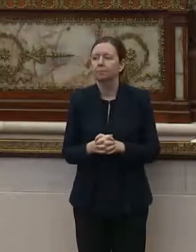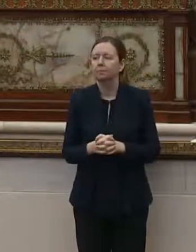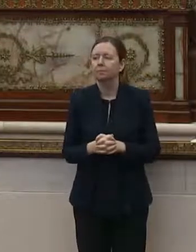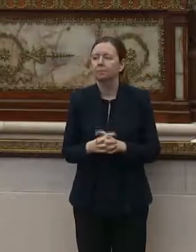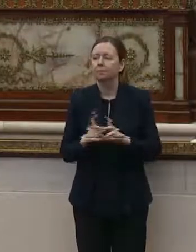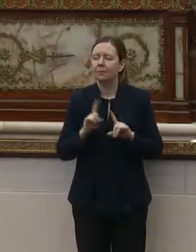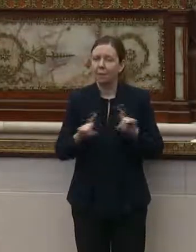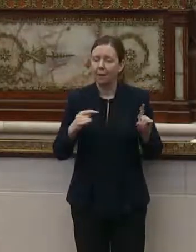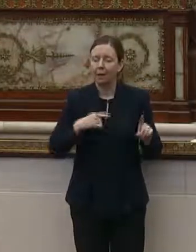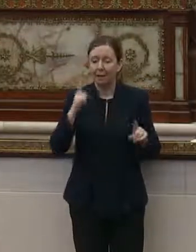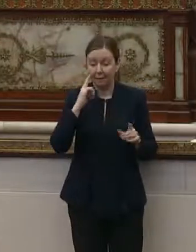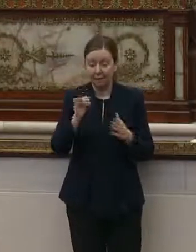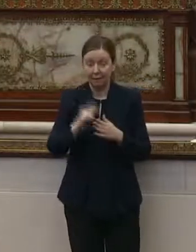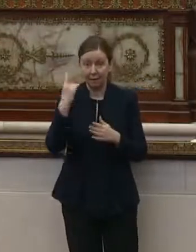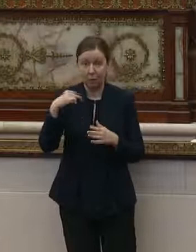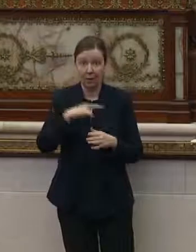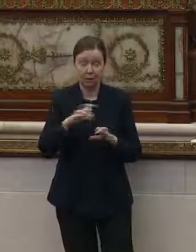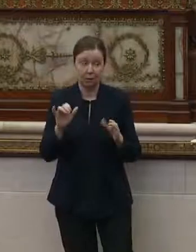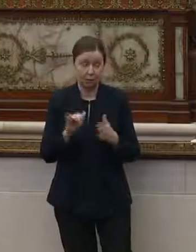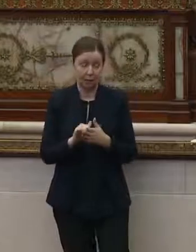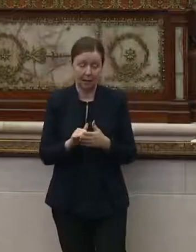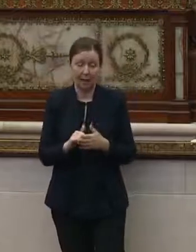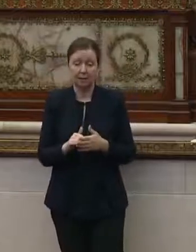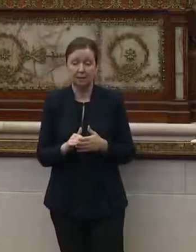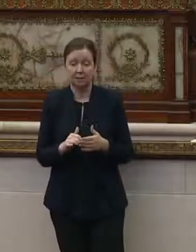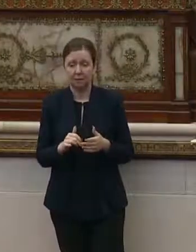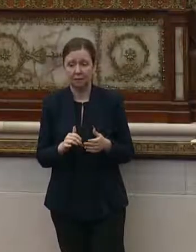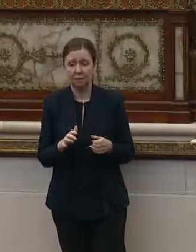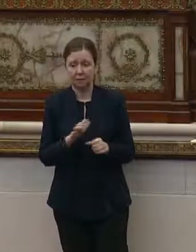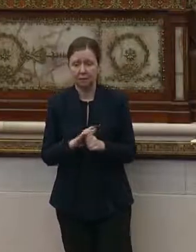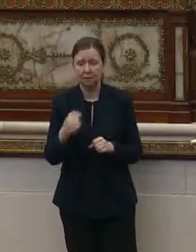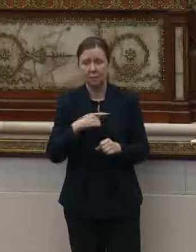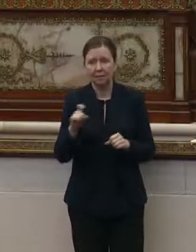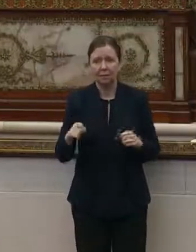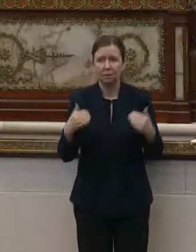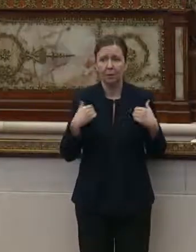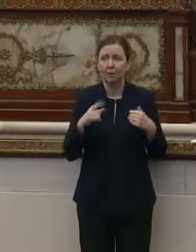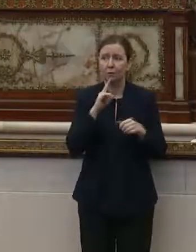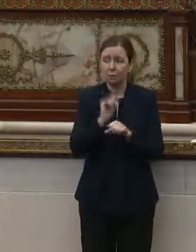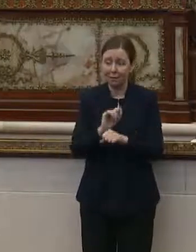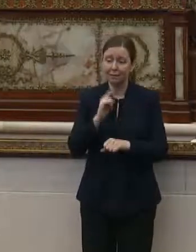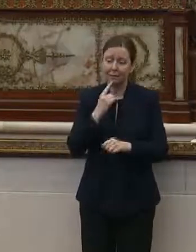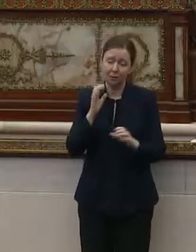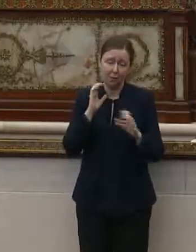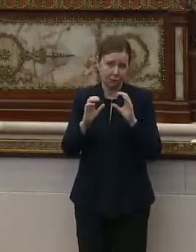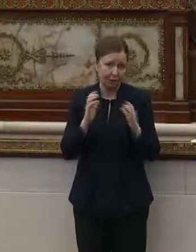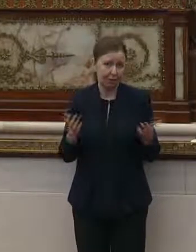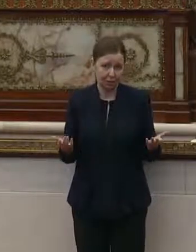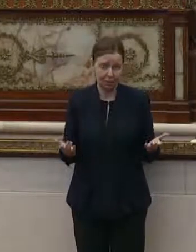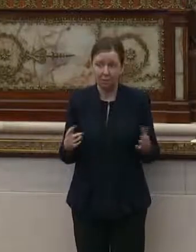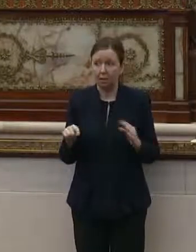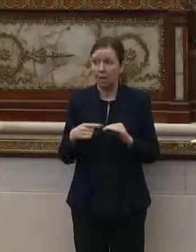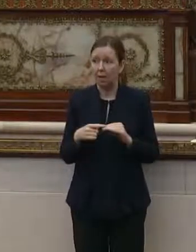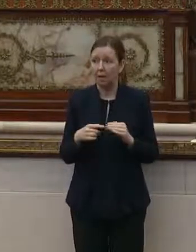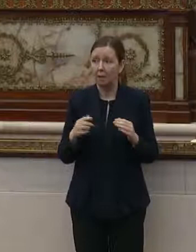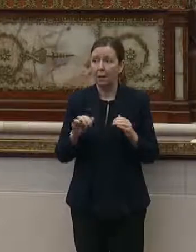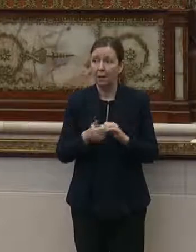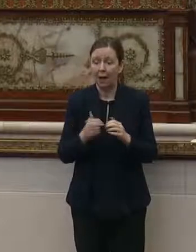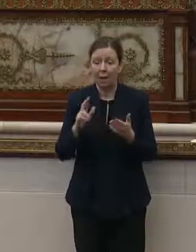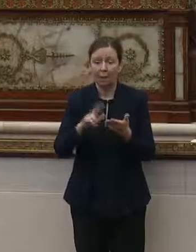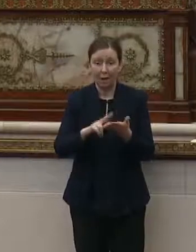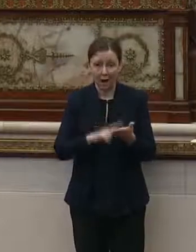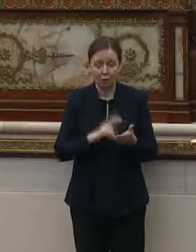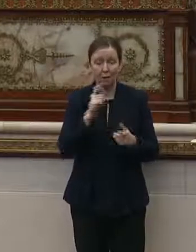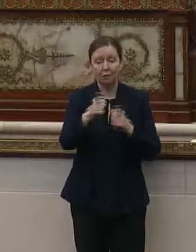But I think in order for us to do that adequately, we need to have a real serious conversation about how contracts